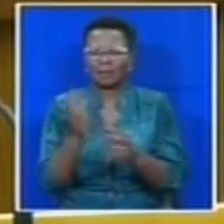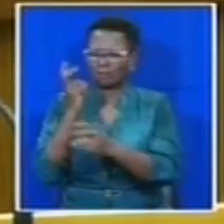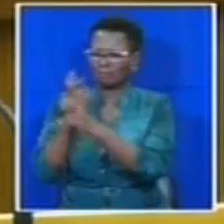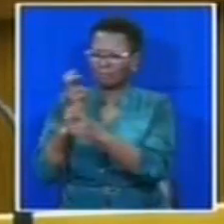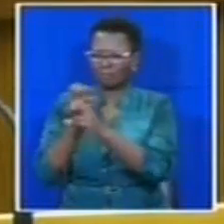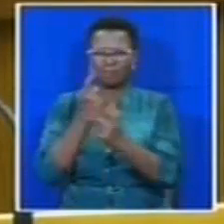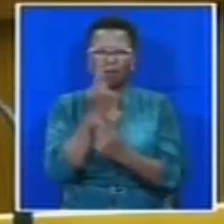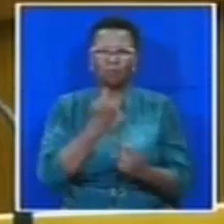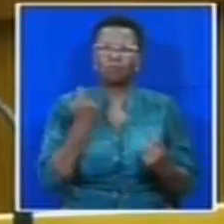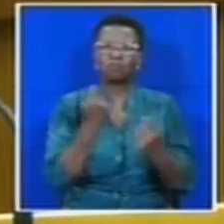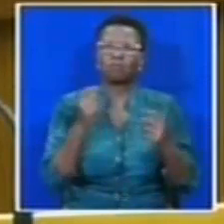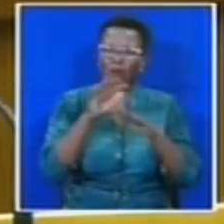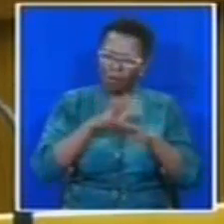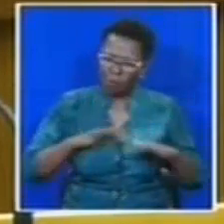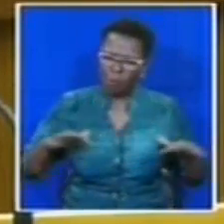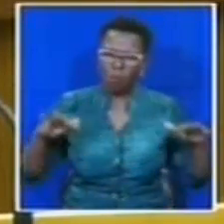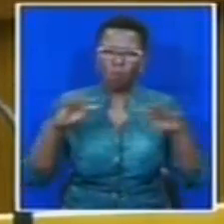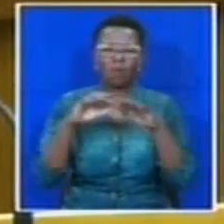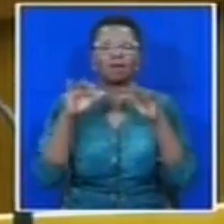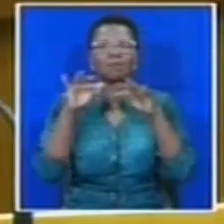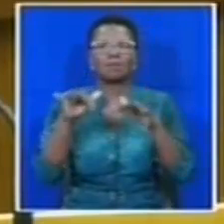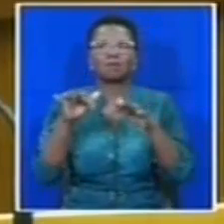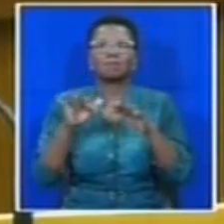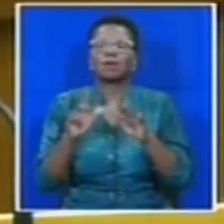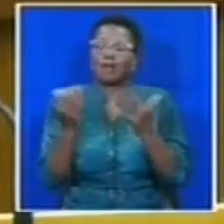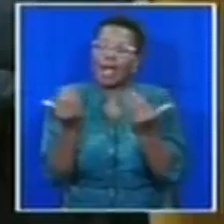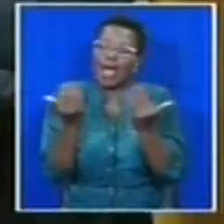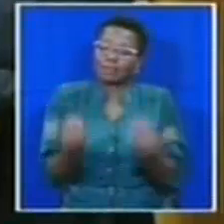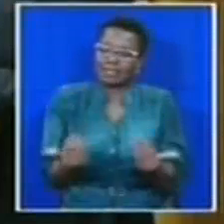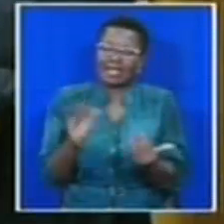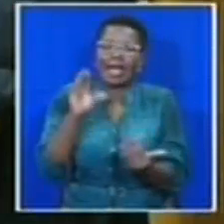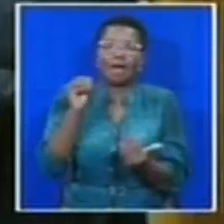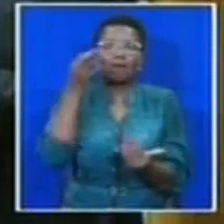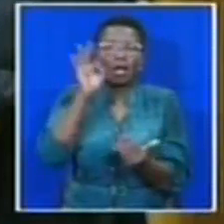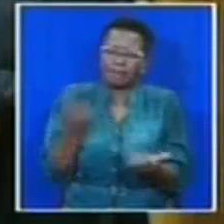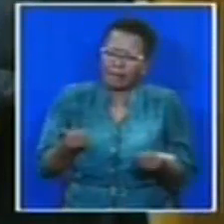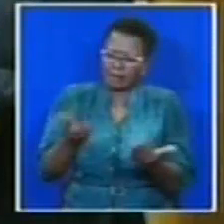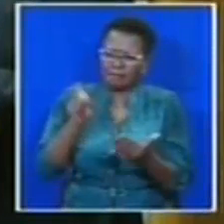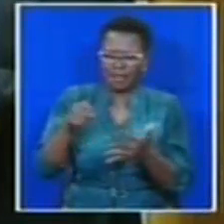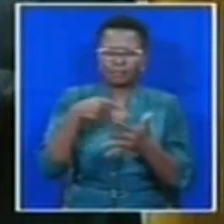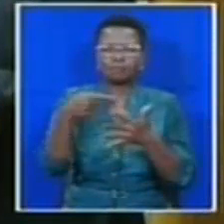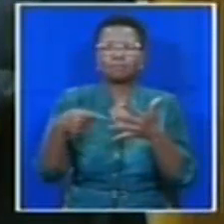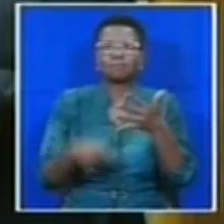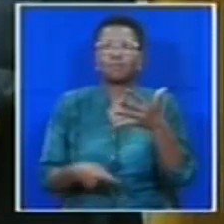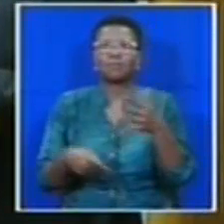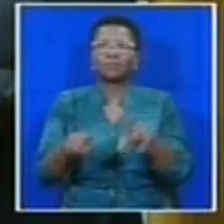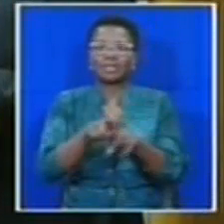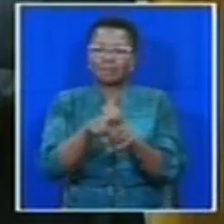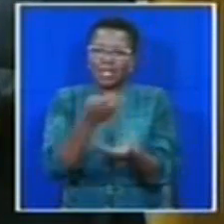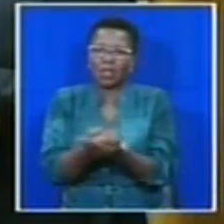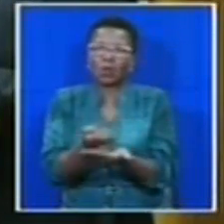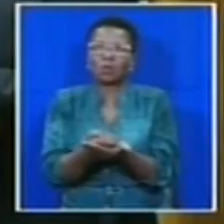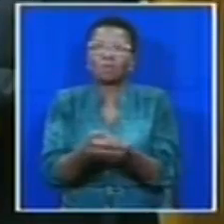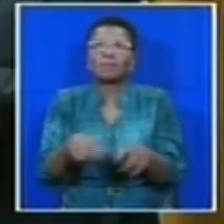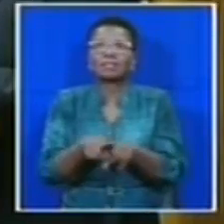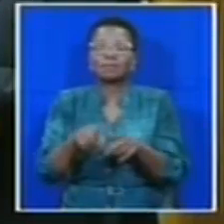and rural areas. All of us have high expectations of our government, of the economy, and indeed of our